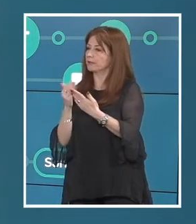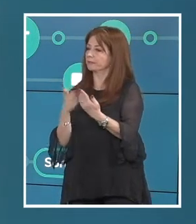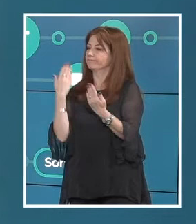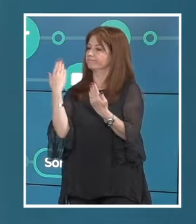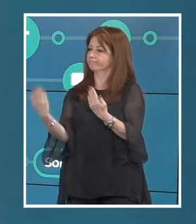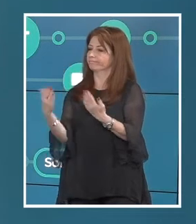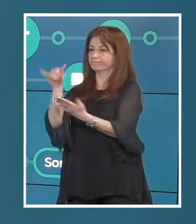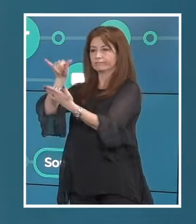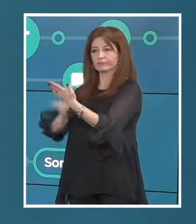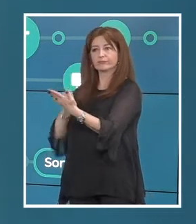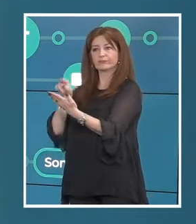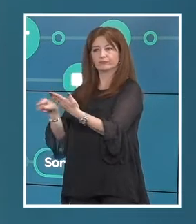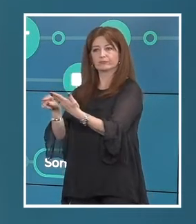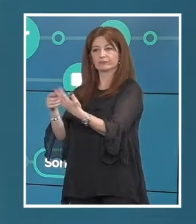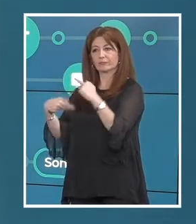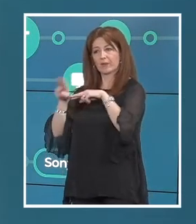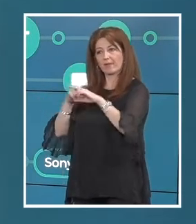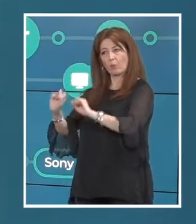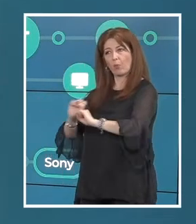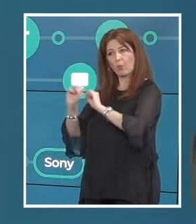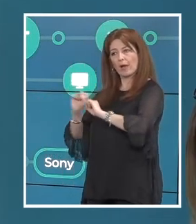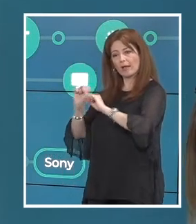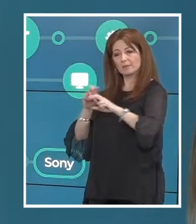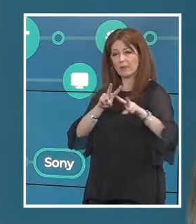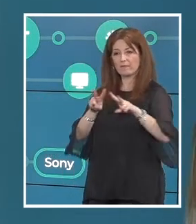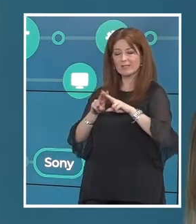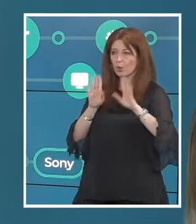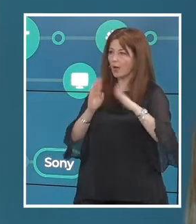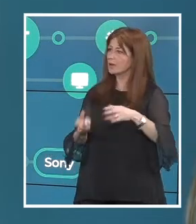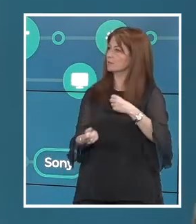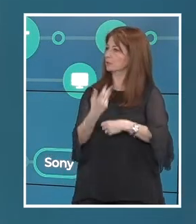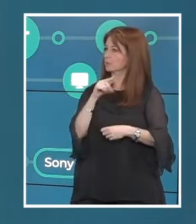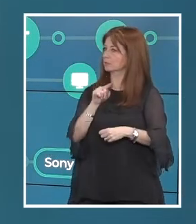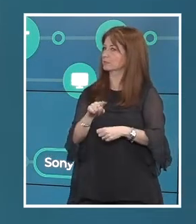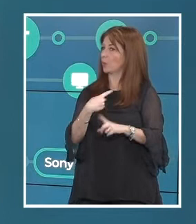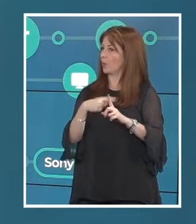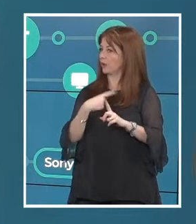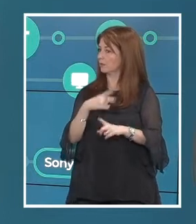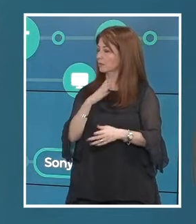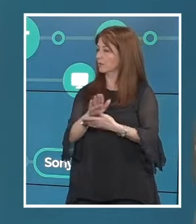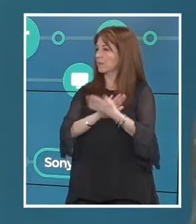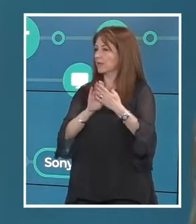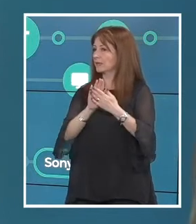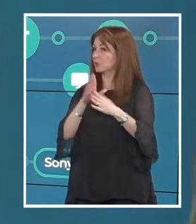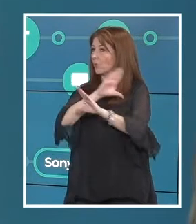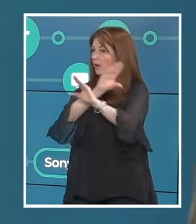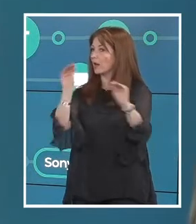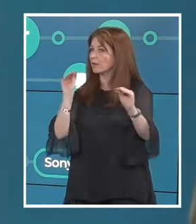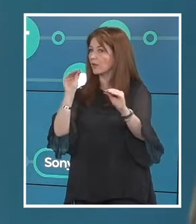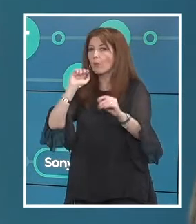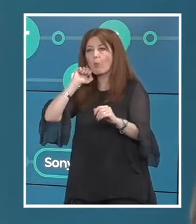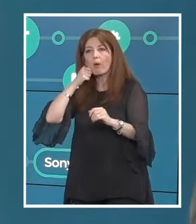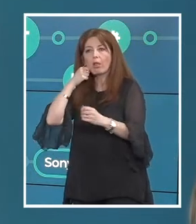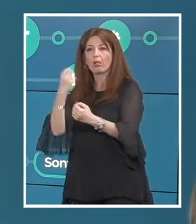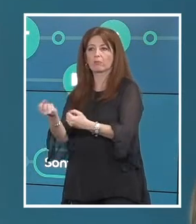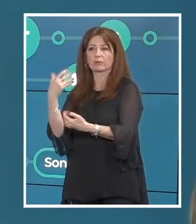well. And if we're still trying to get that, but the video itself has to be broadcast quite urgently, we let colleagues know that a transcript is